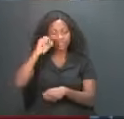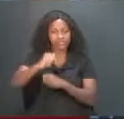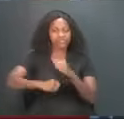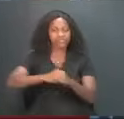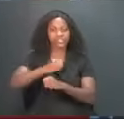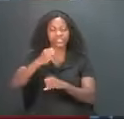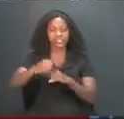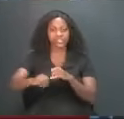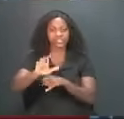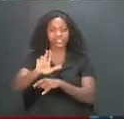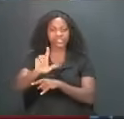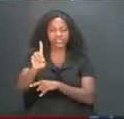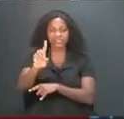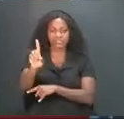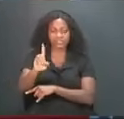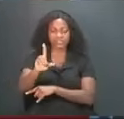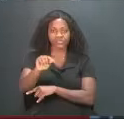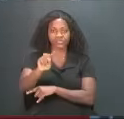31st December